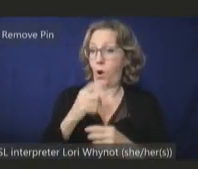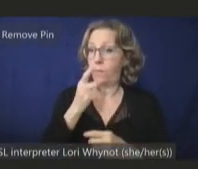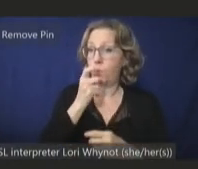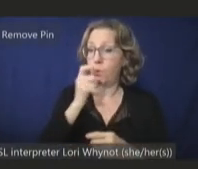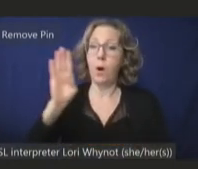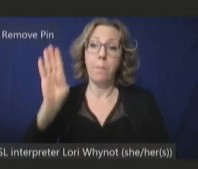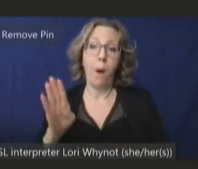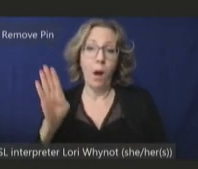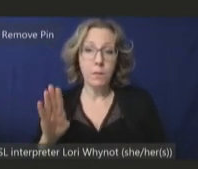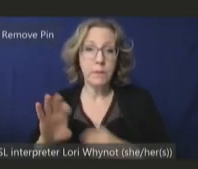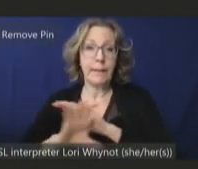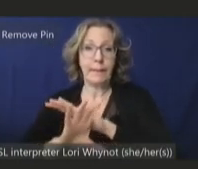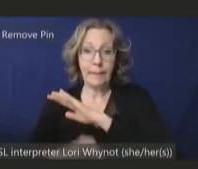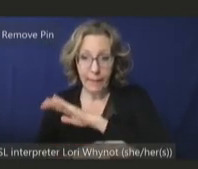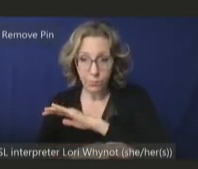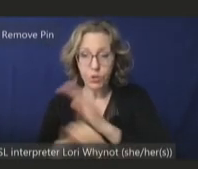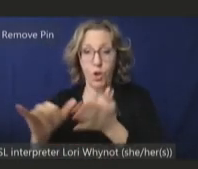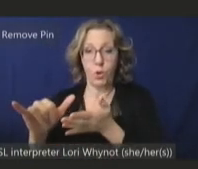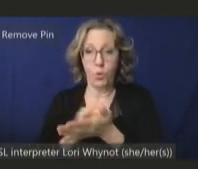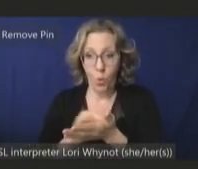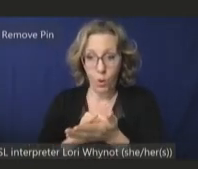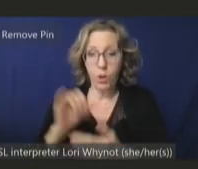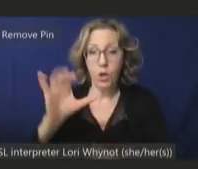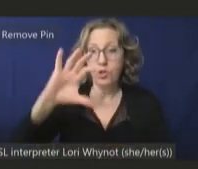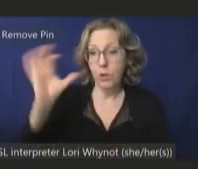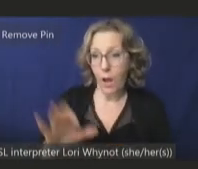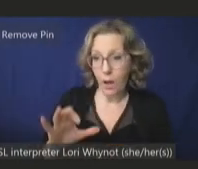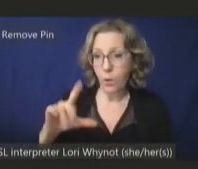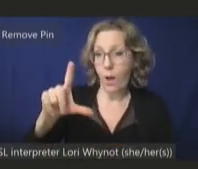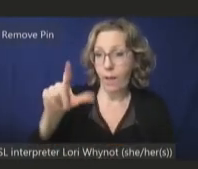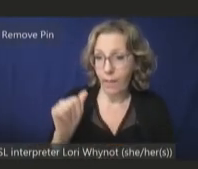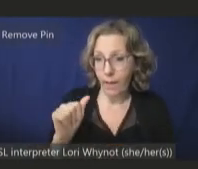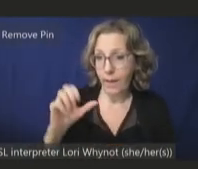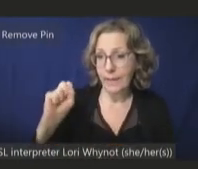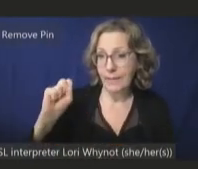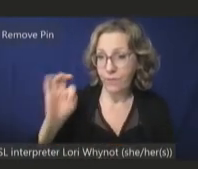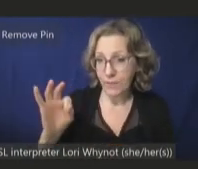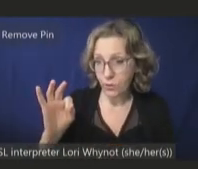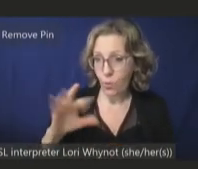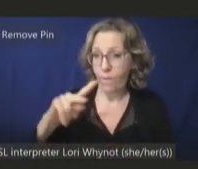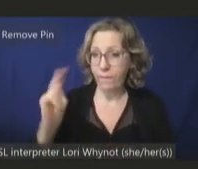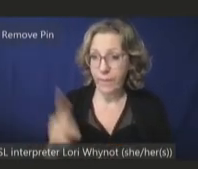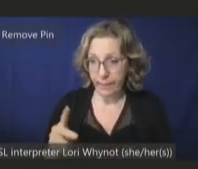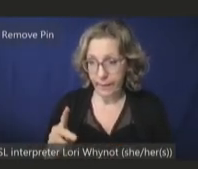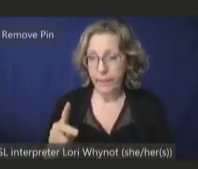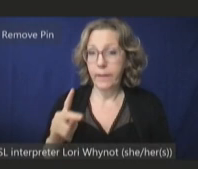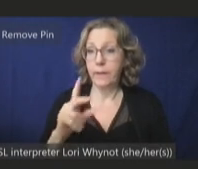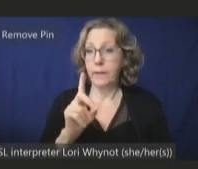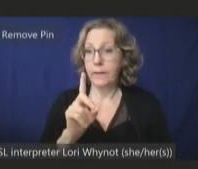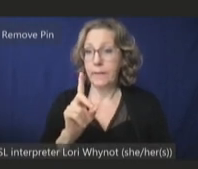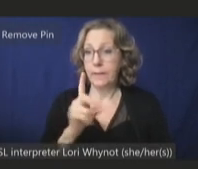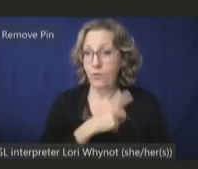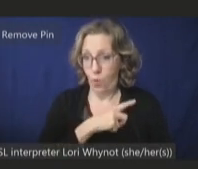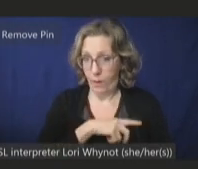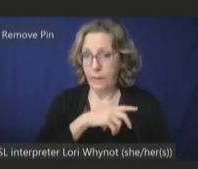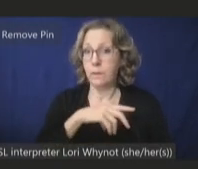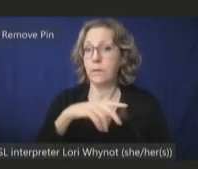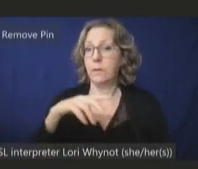York, Chicago, LA, San Francisco, Philadelphia, Detroit, St.